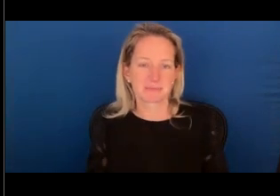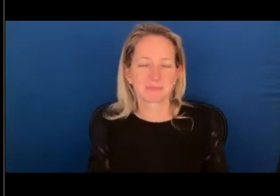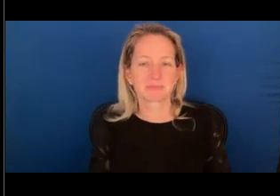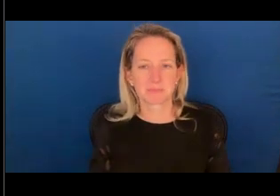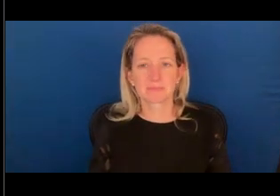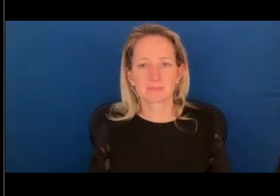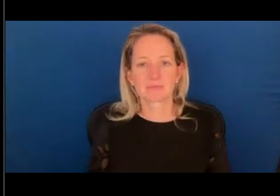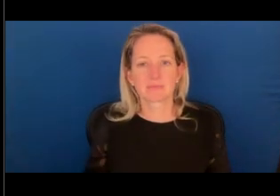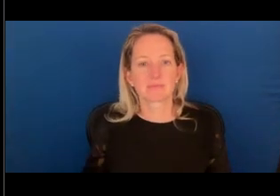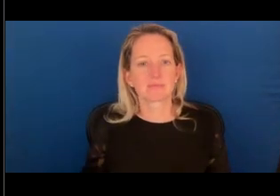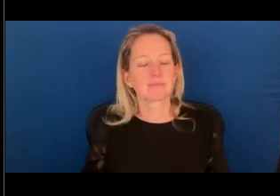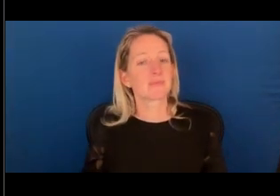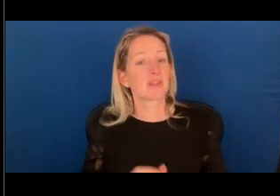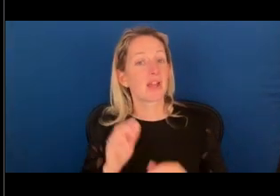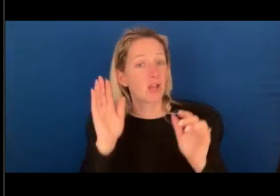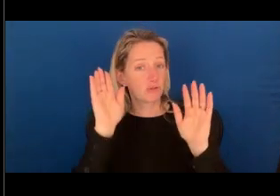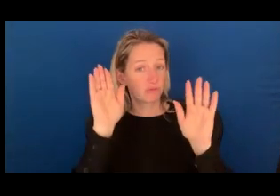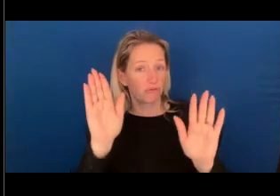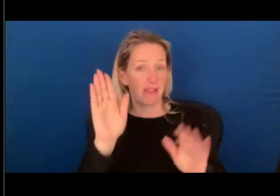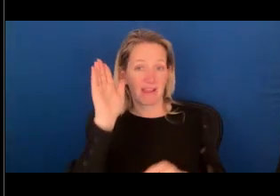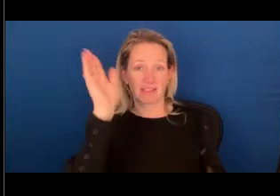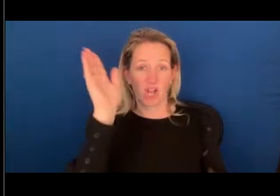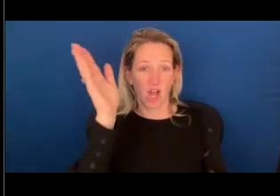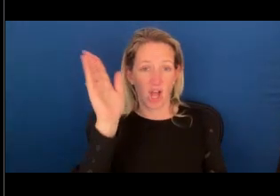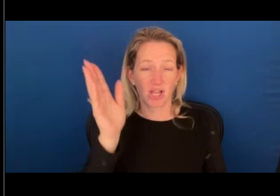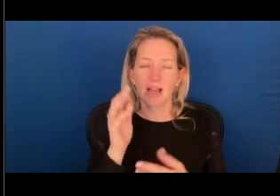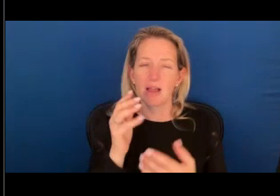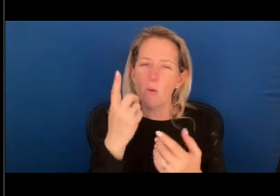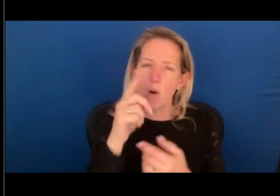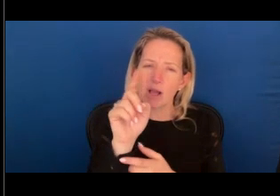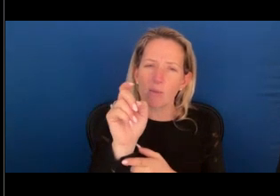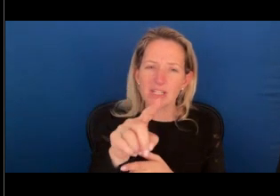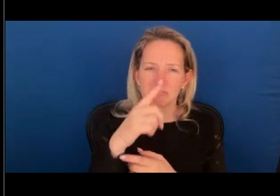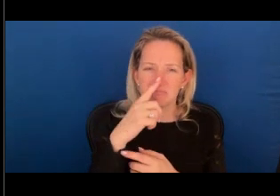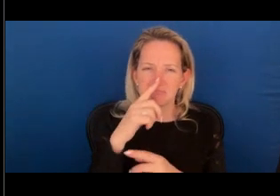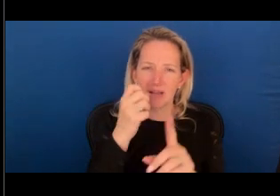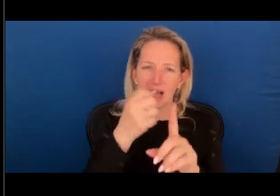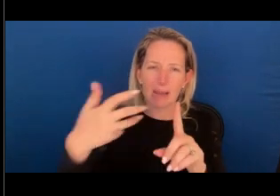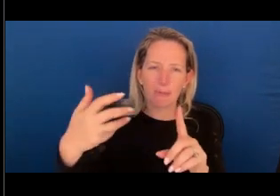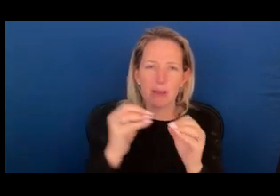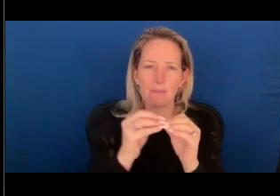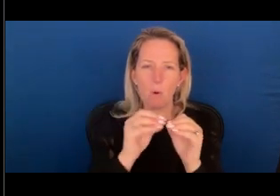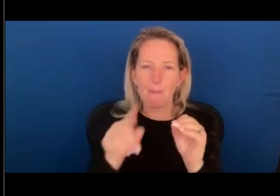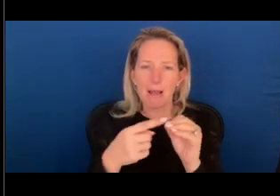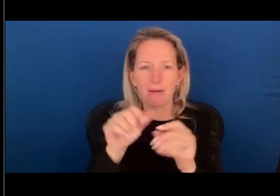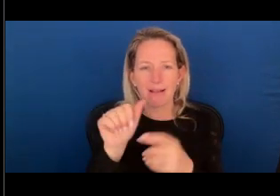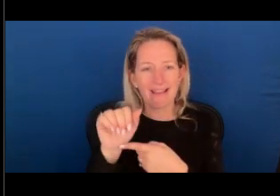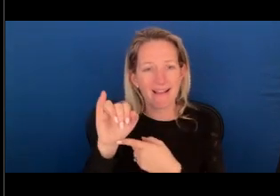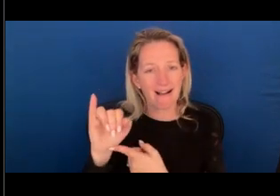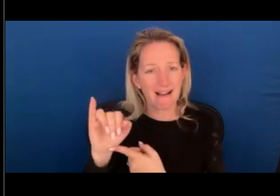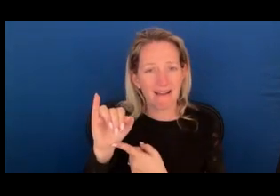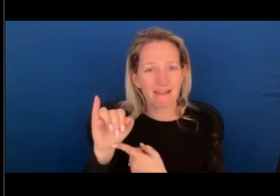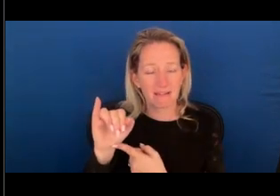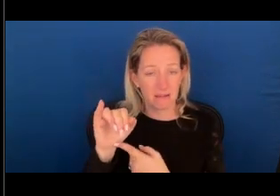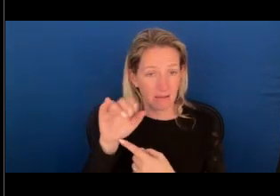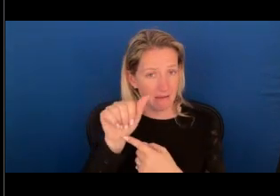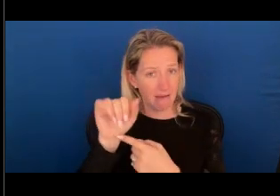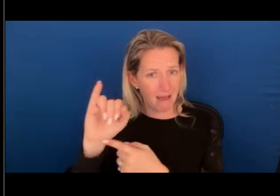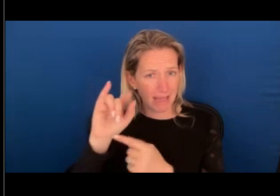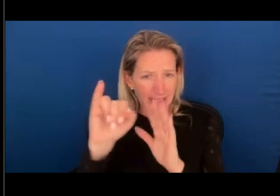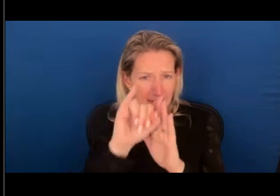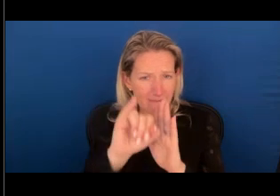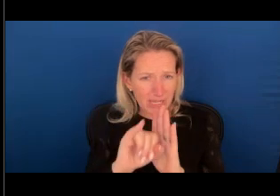So great talk. So one question is, could you elaborate a little bit on the AI? Is that AI for the identifications using